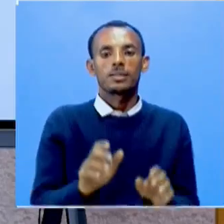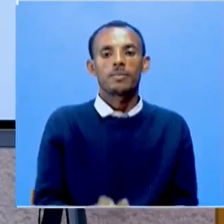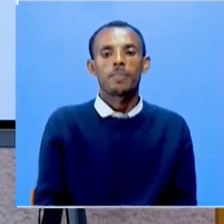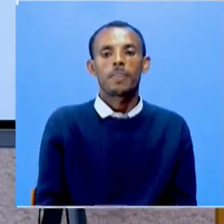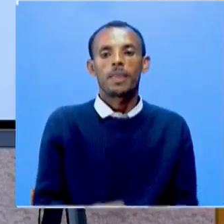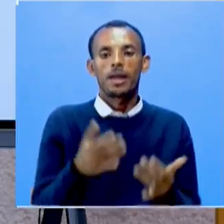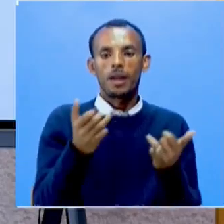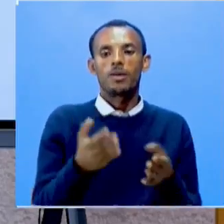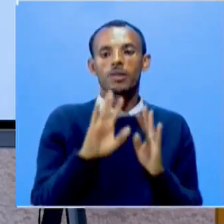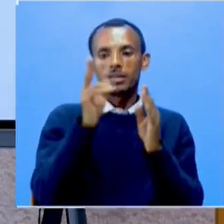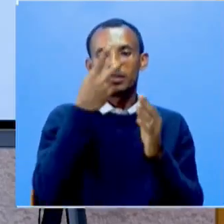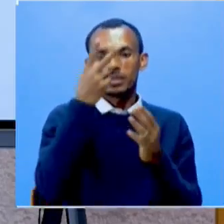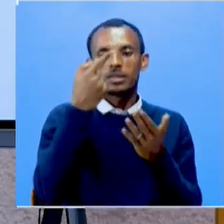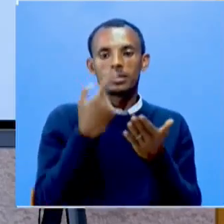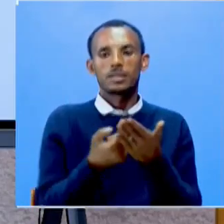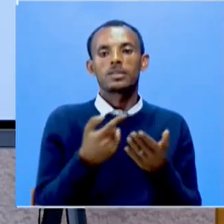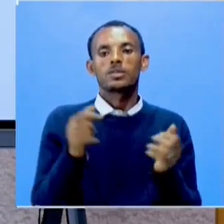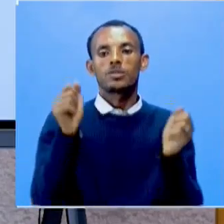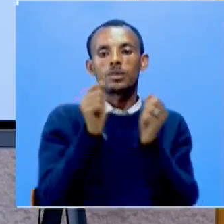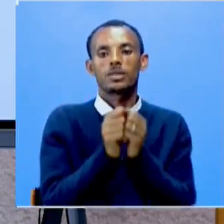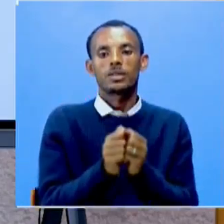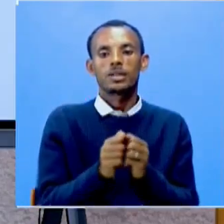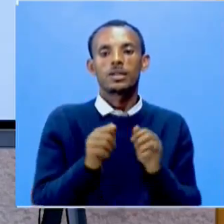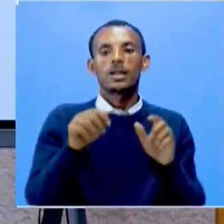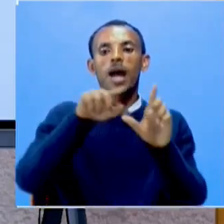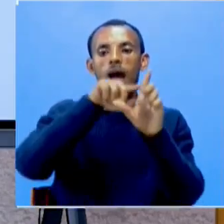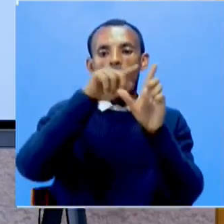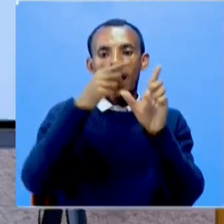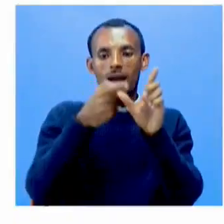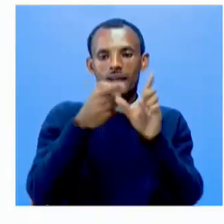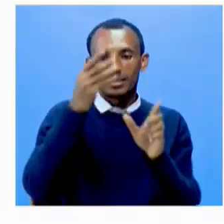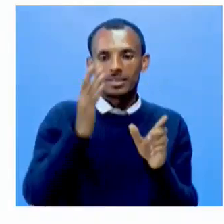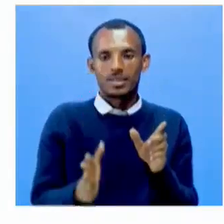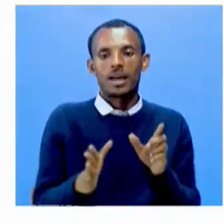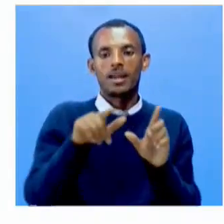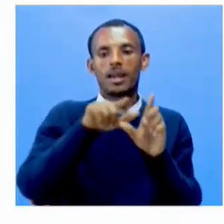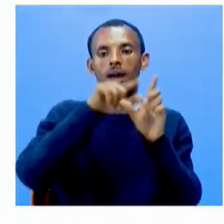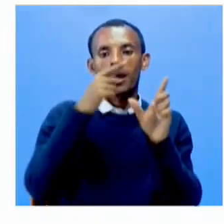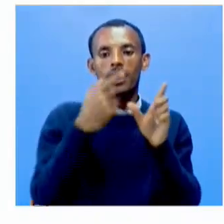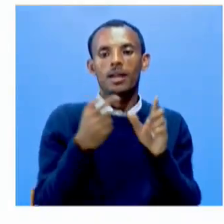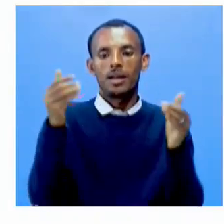Now let's see this test together. Angle side, third one,